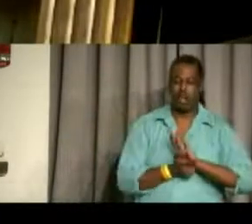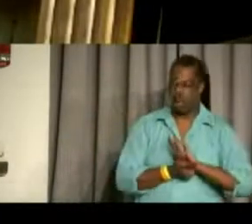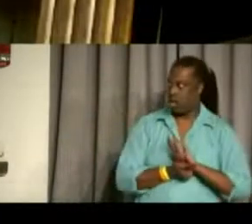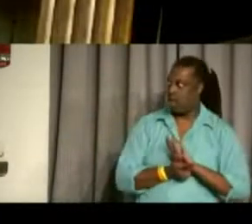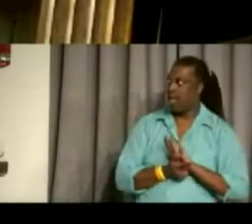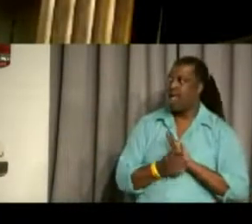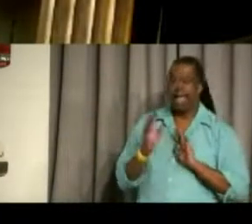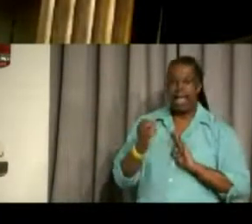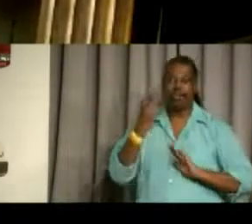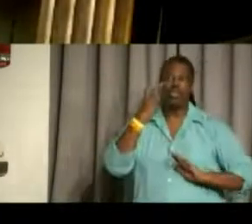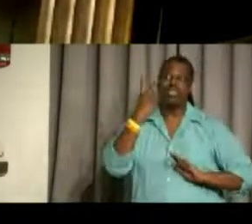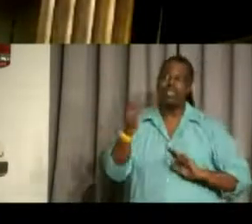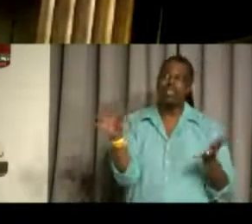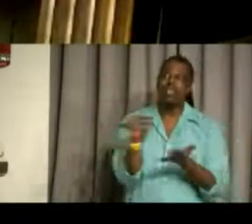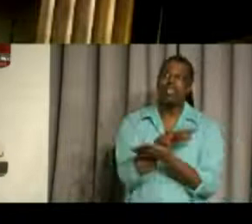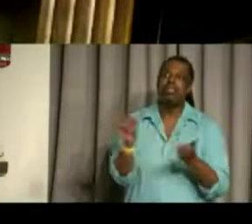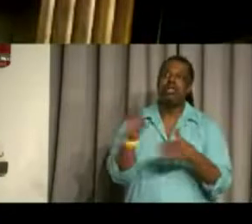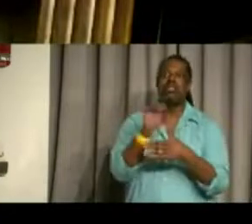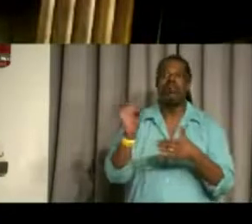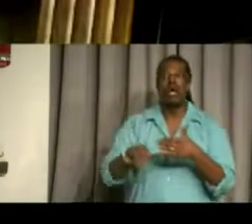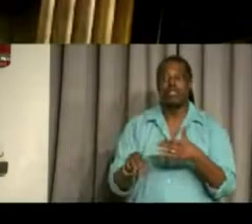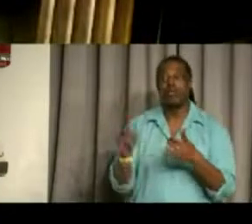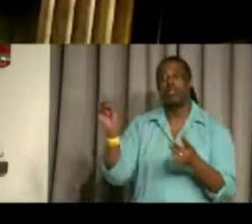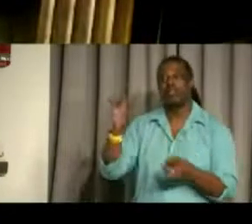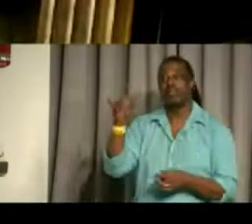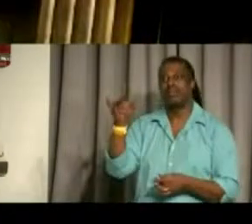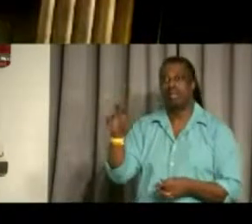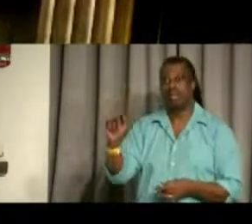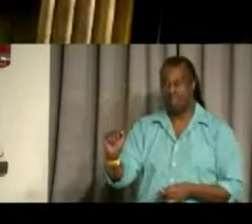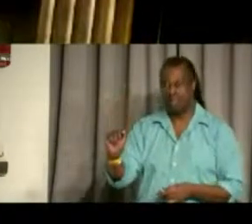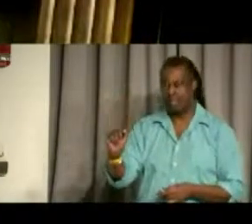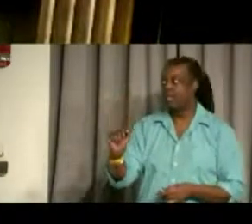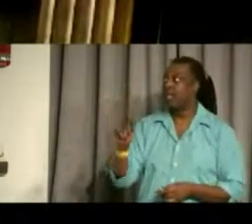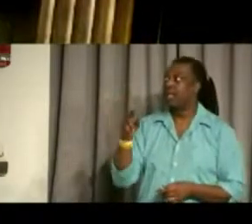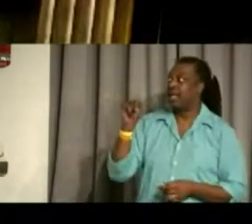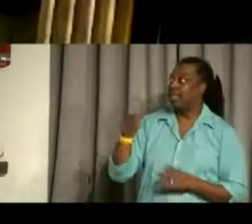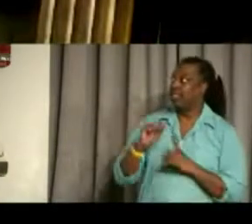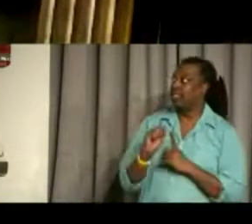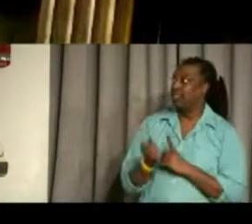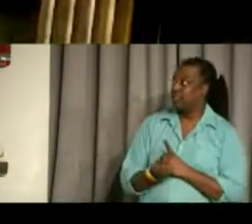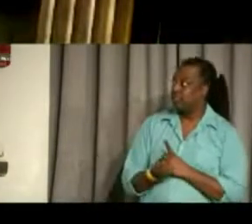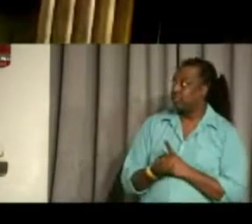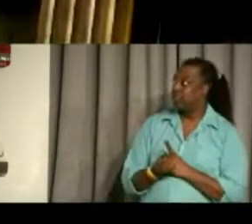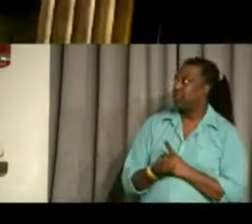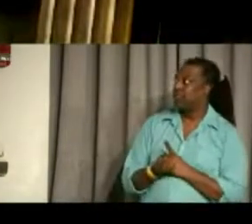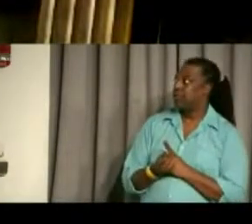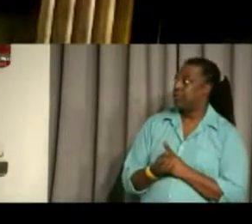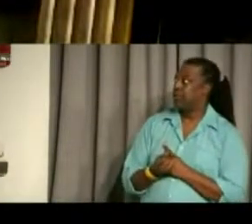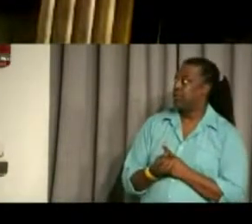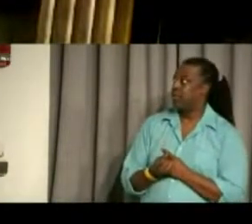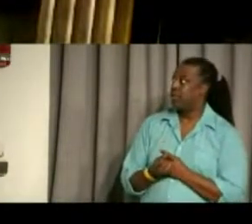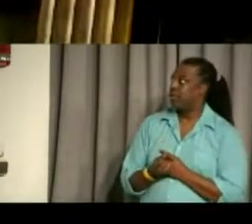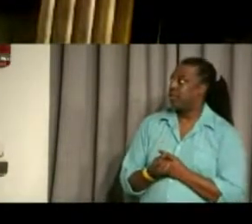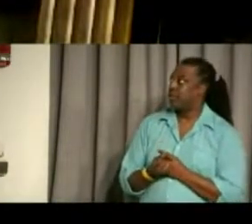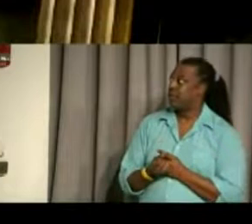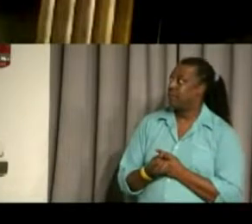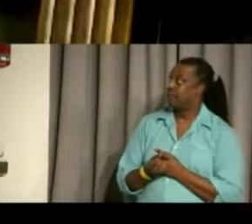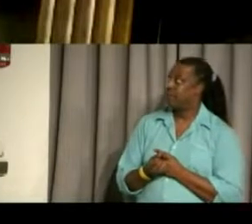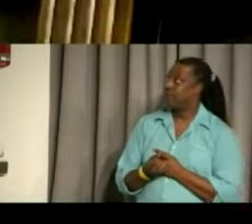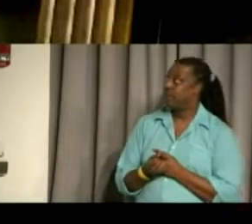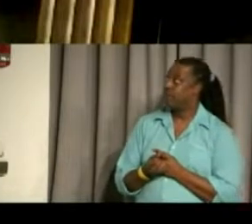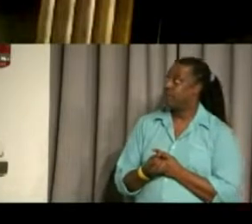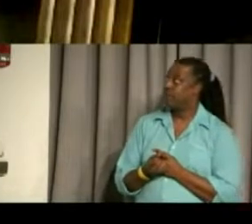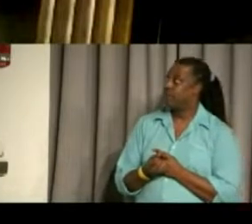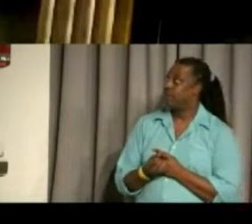see the destructive consequences in Flint. In this case, as in the days of the period of